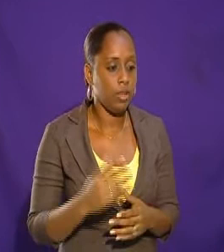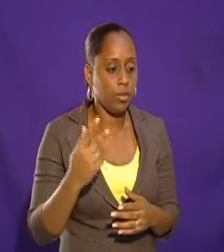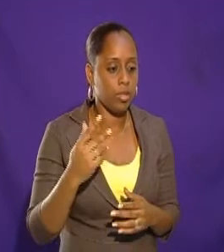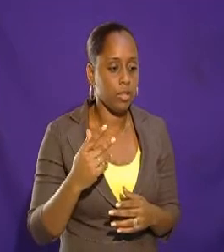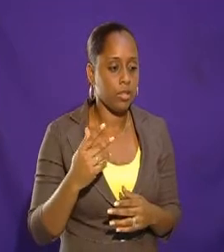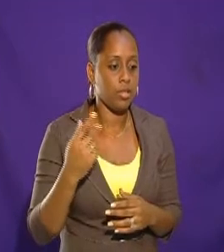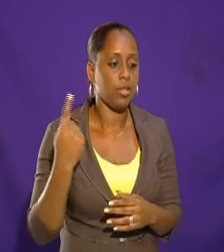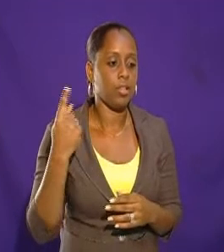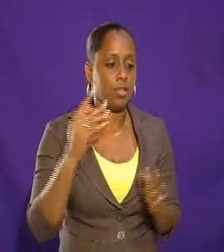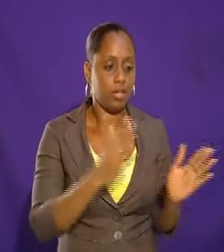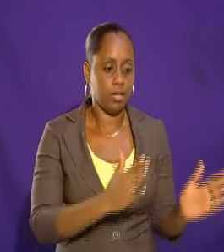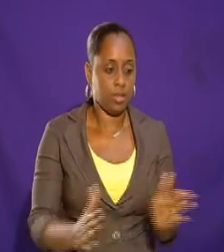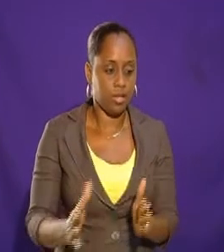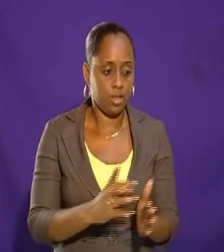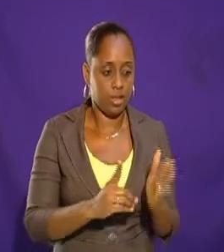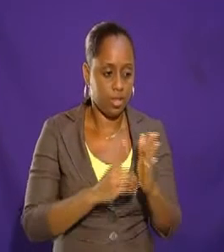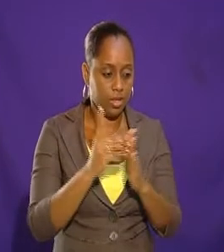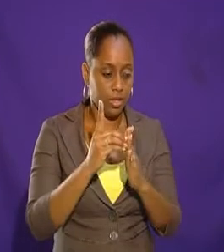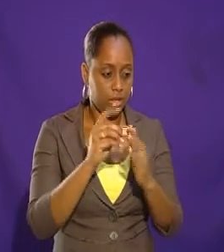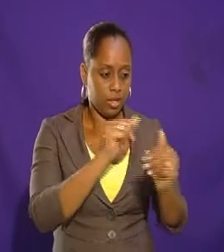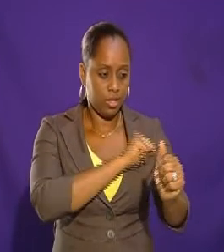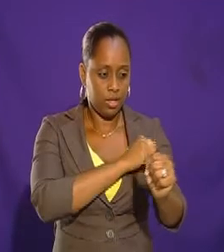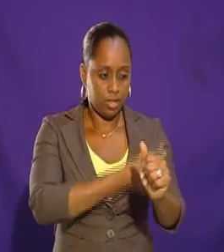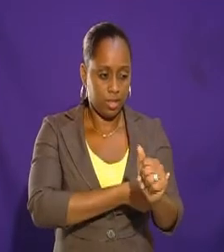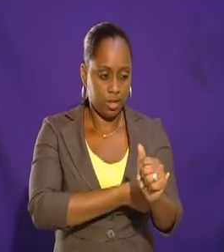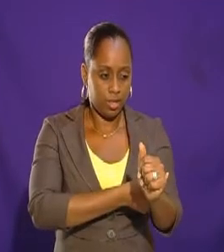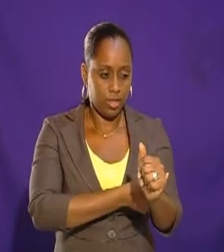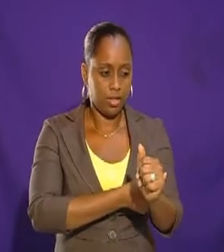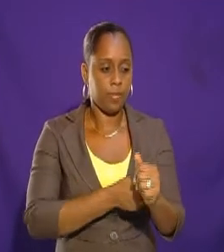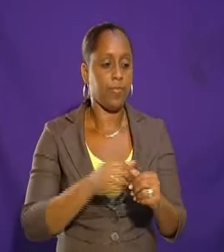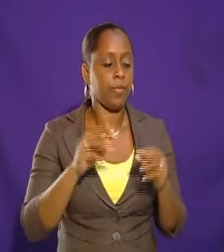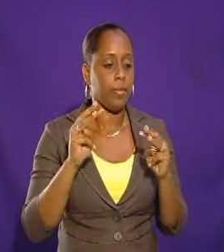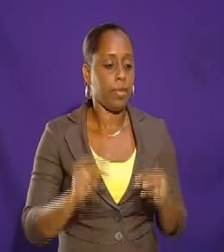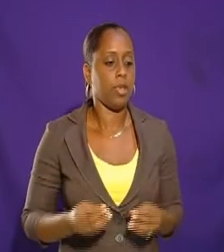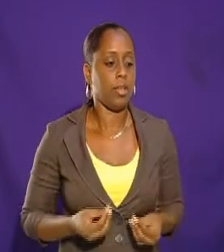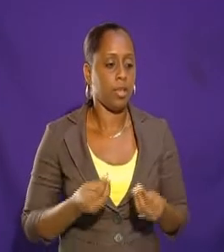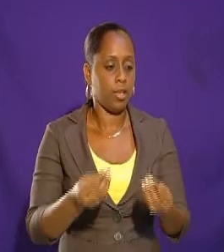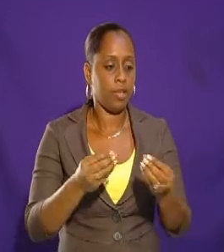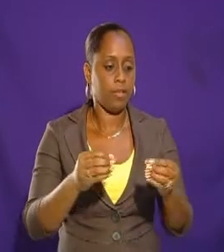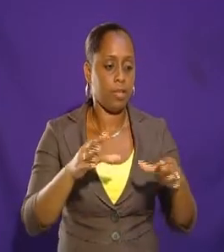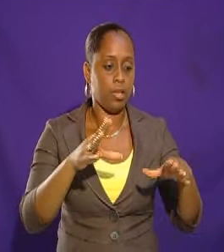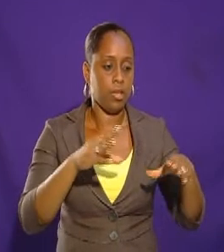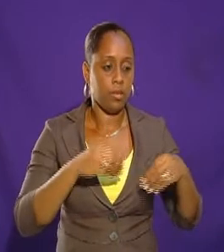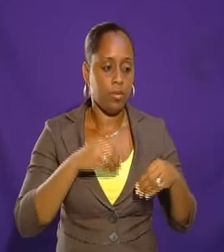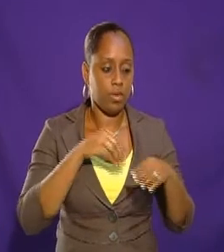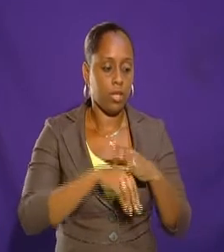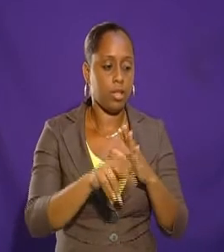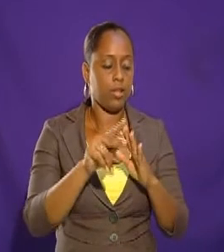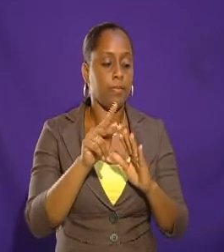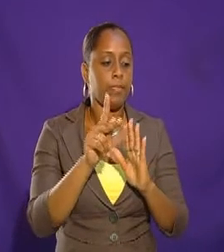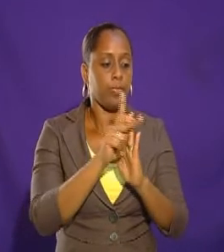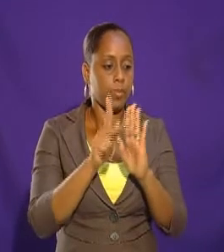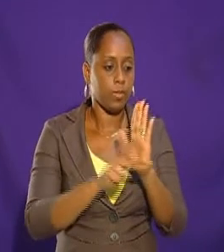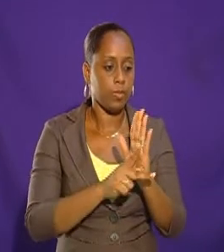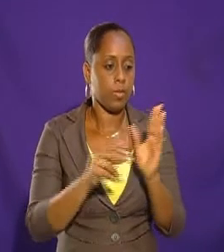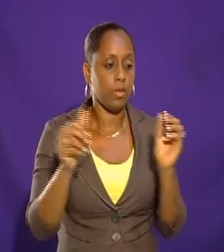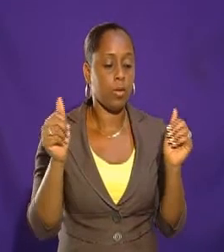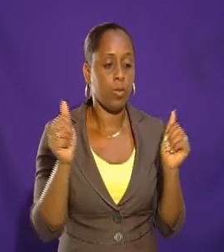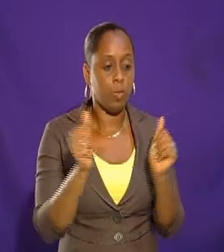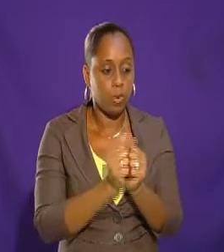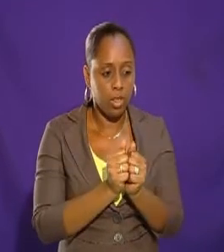conditions, until detailed plans have been submitted, or may refuse to grant approval in